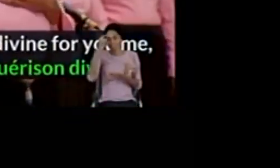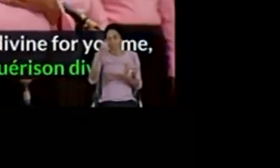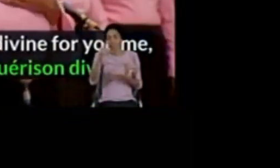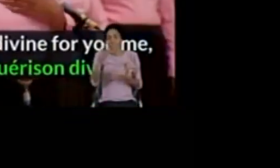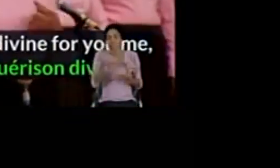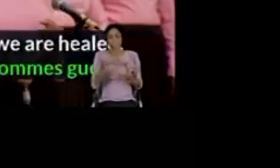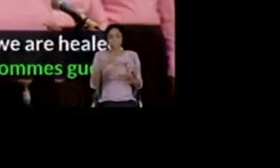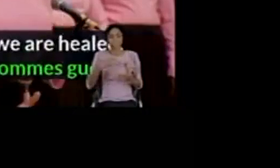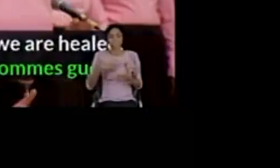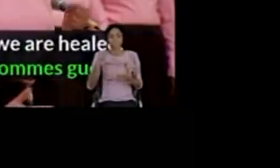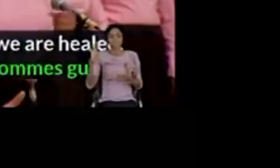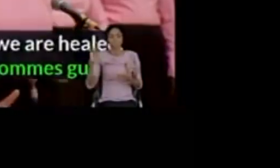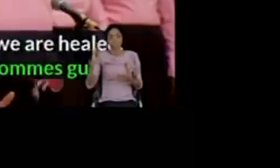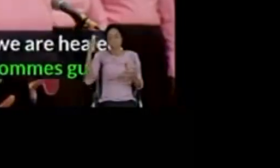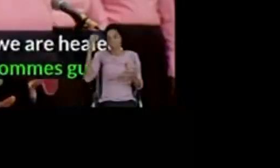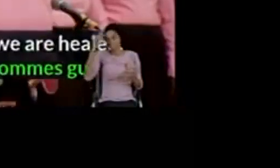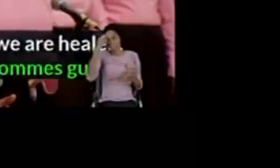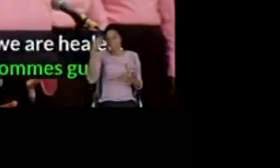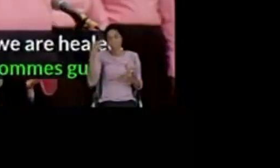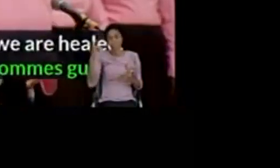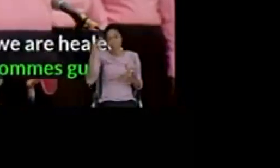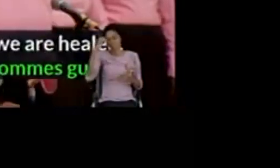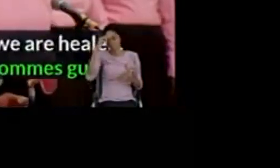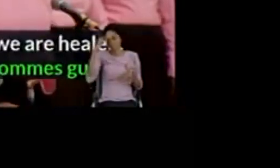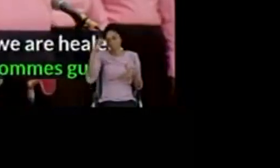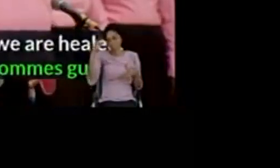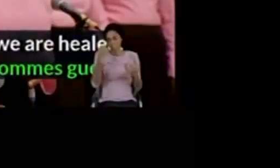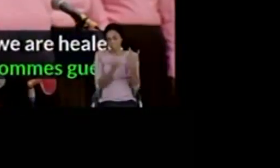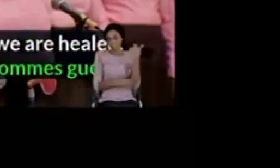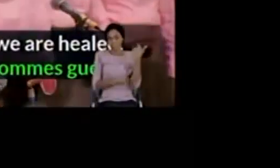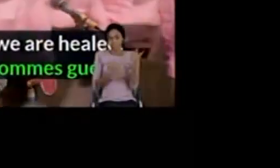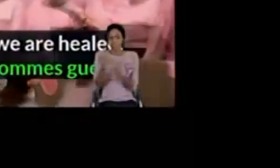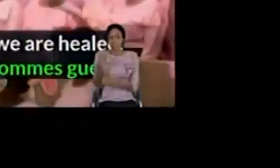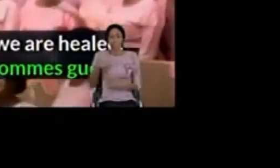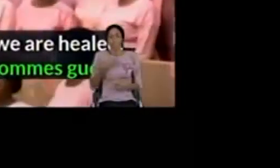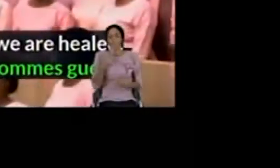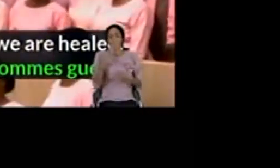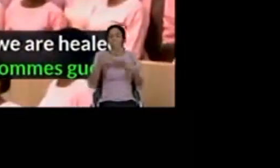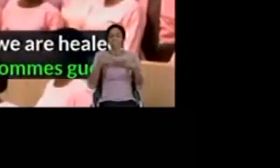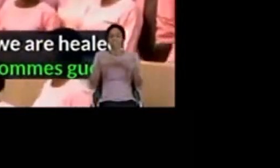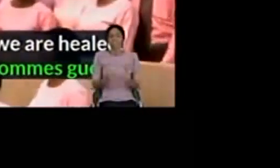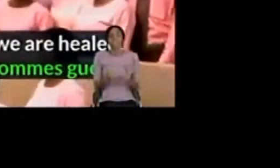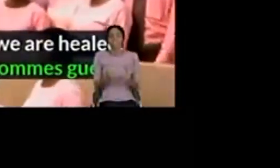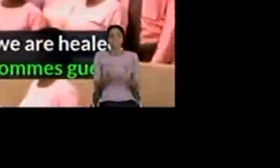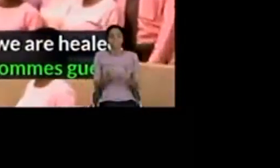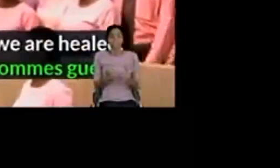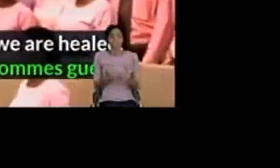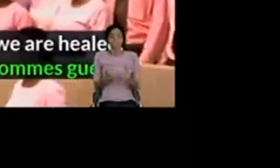Jesus, not what is he, but for you and me, by the raising of his Christ, we are here.